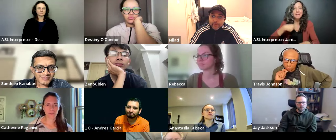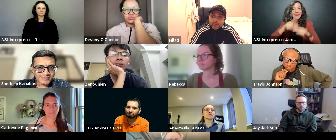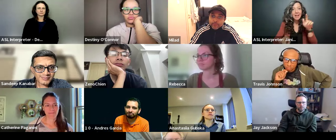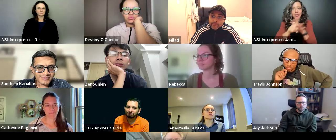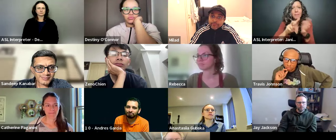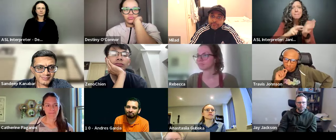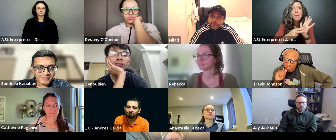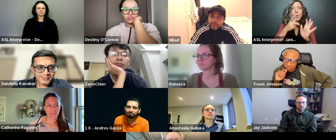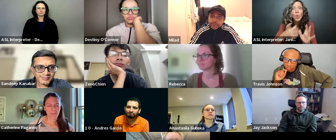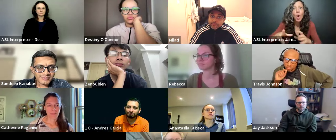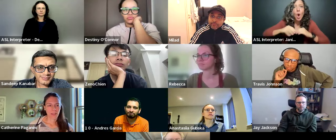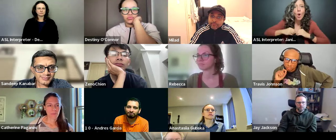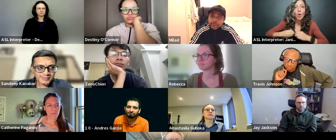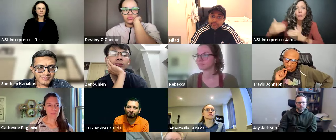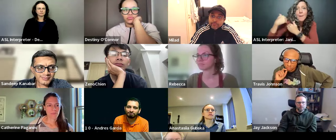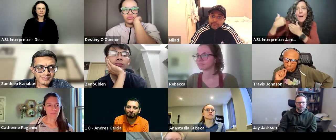it's,